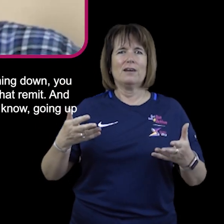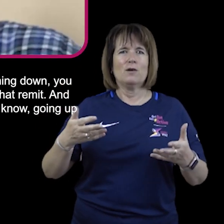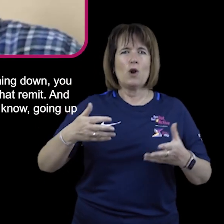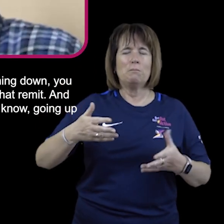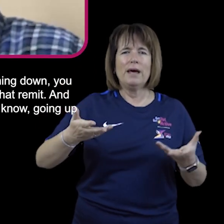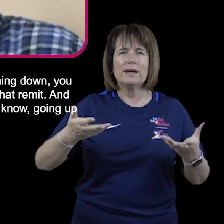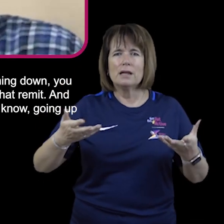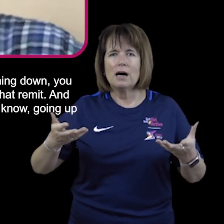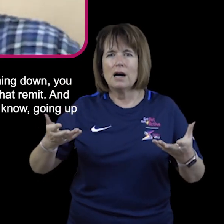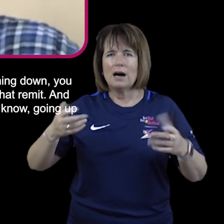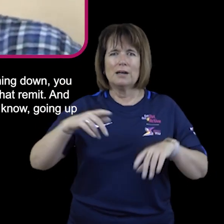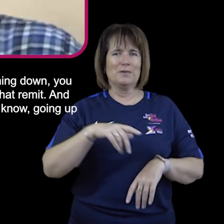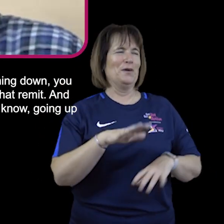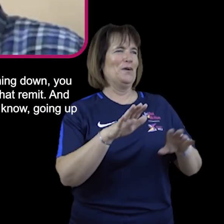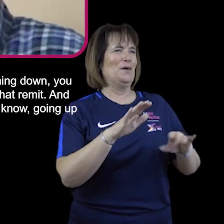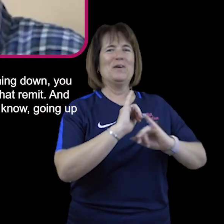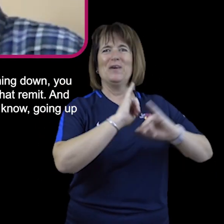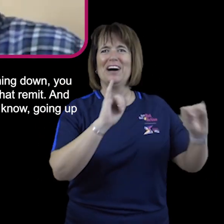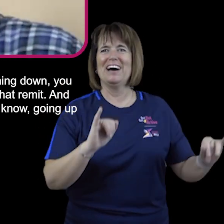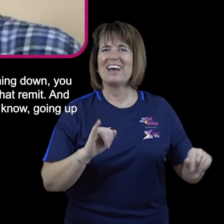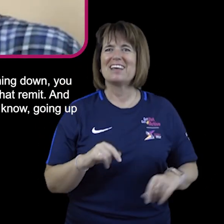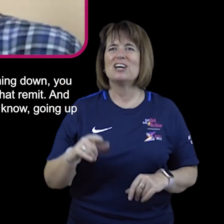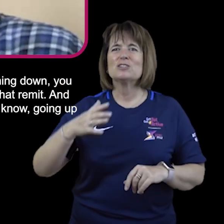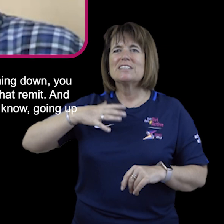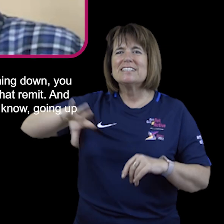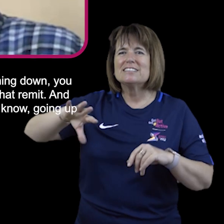They're like, we're not making a desert,